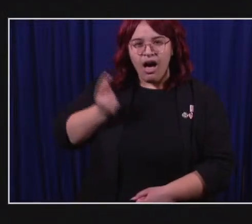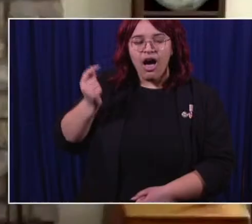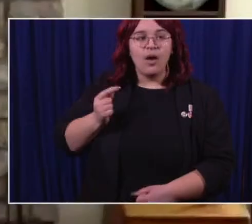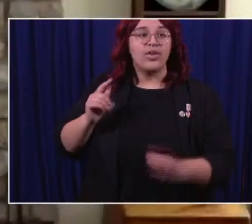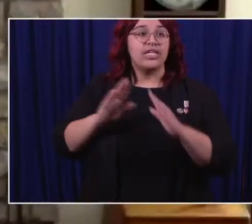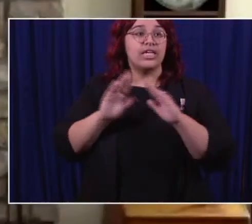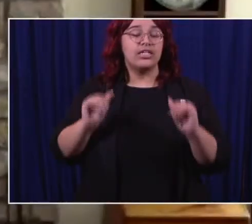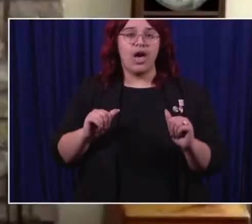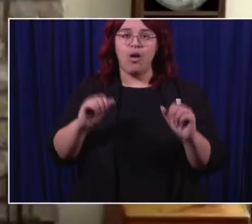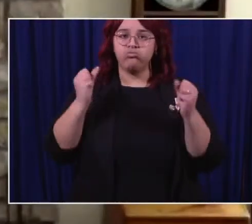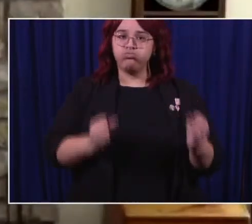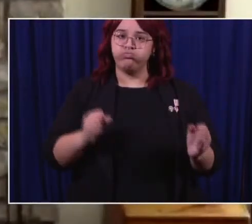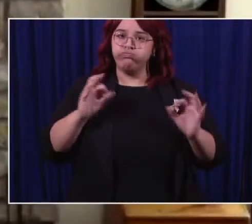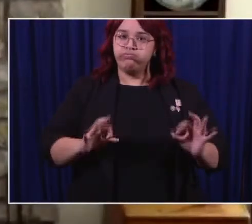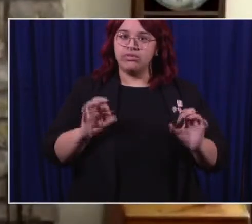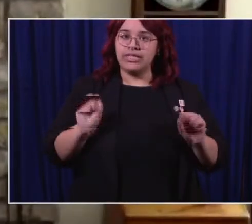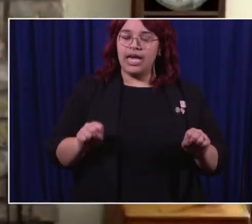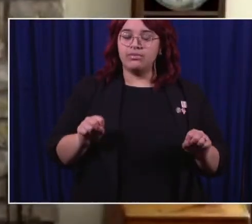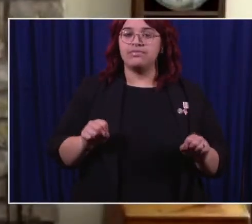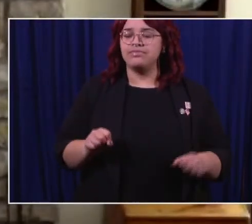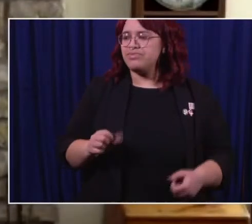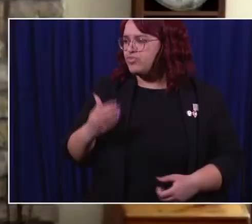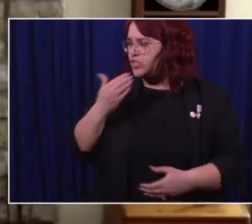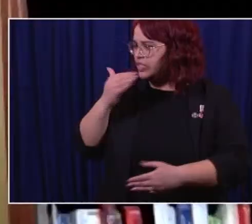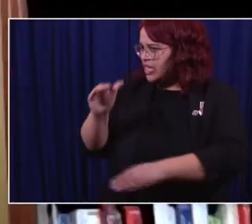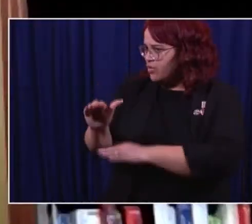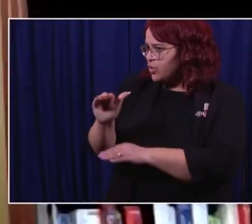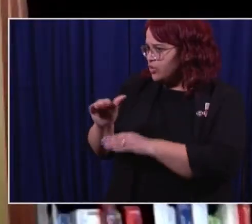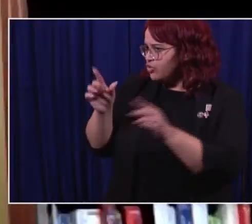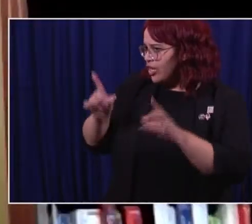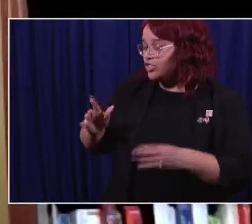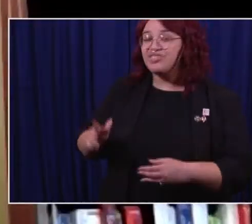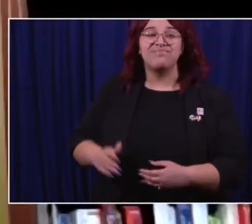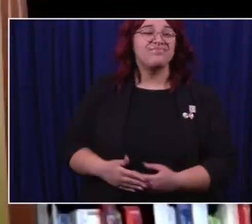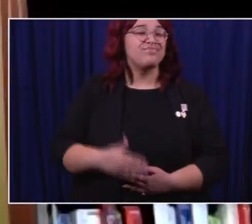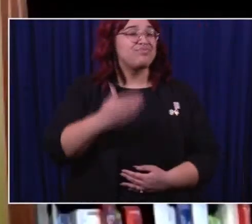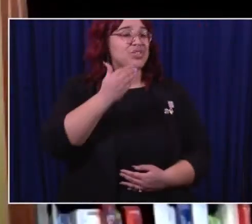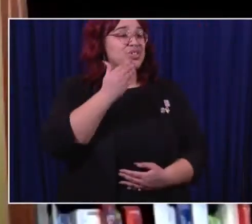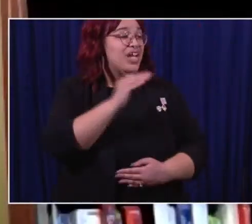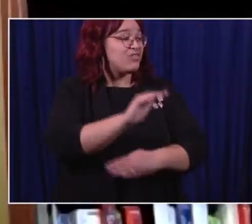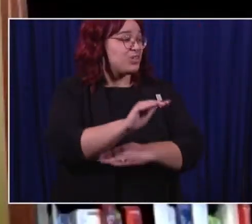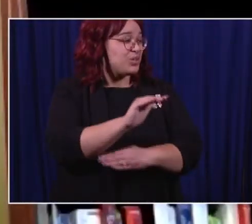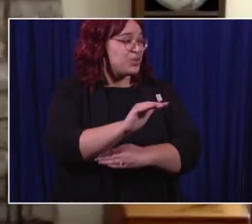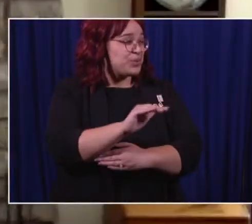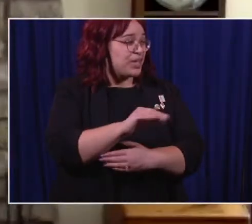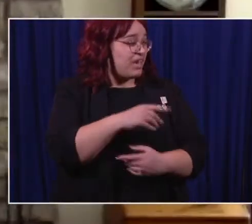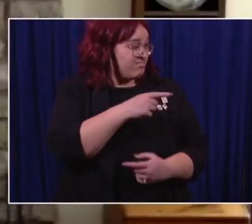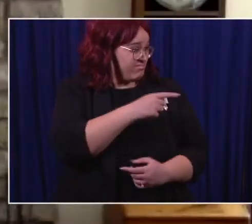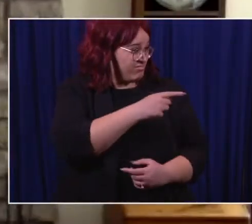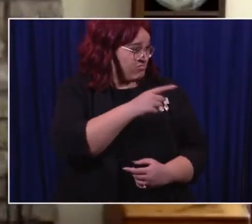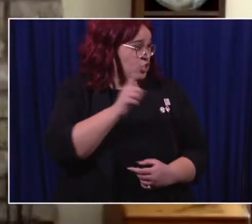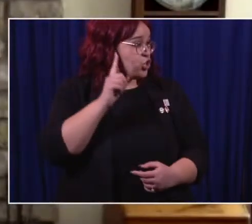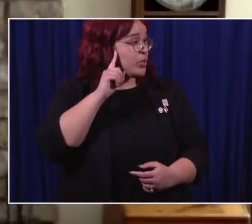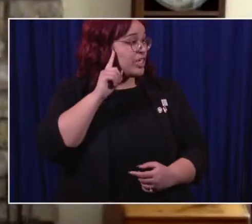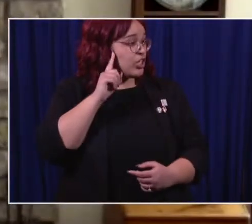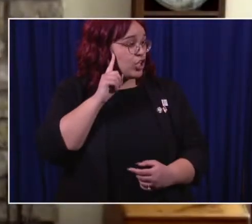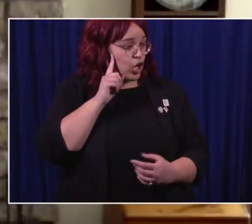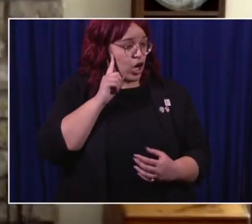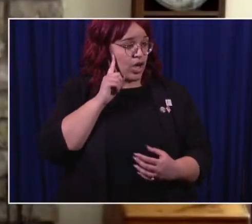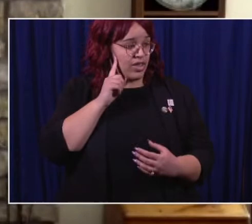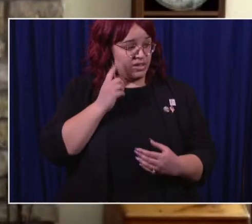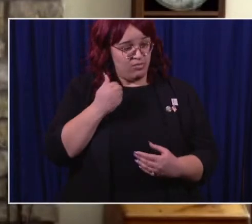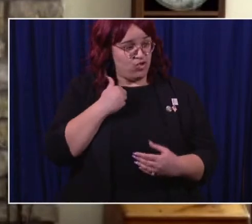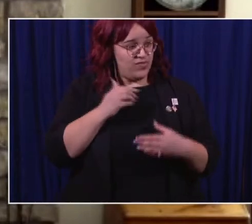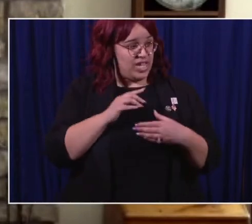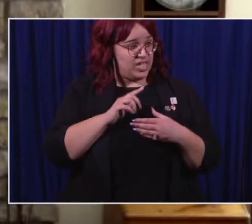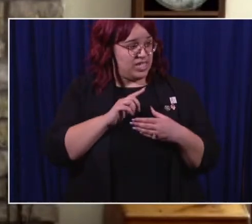Hey, Director. Good afternoon, Governor, Lieutenant Governor. I don't know whether you got the previous question or whether that could